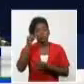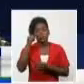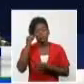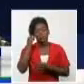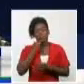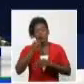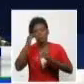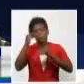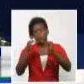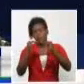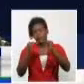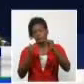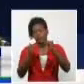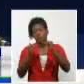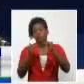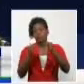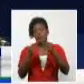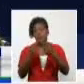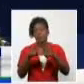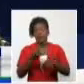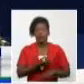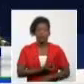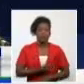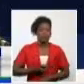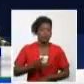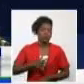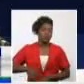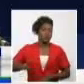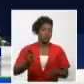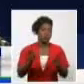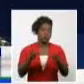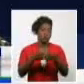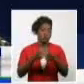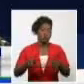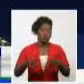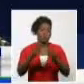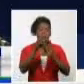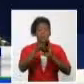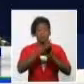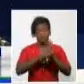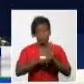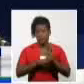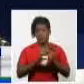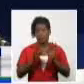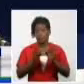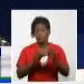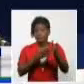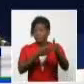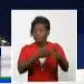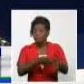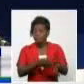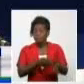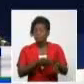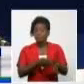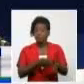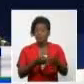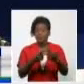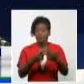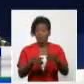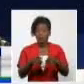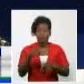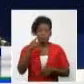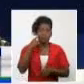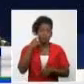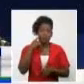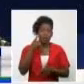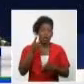2 who were on an official mission, and all of them flew in from Mexico. Also yesterday,